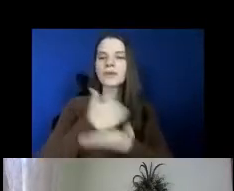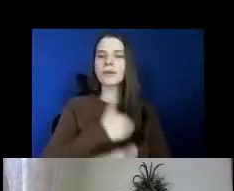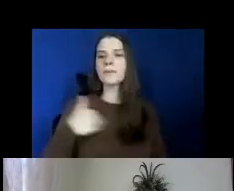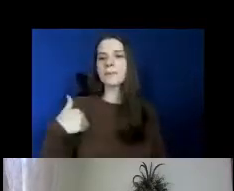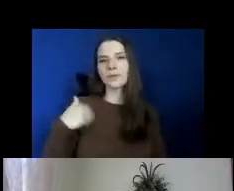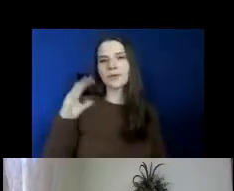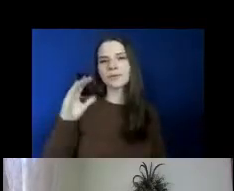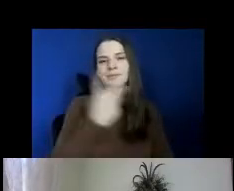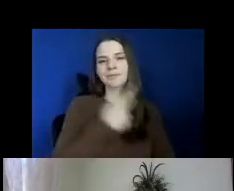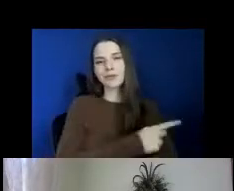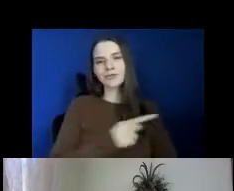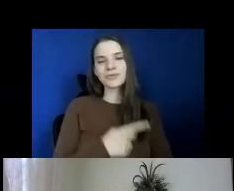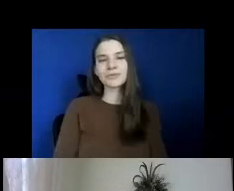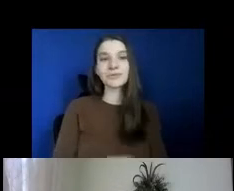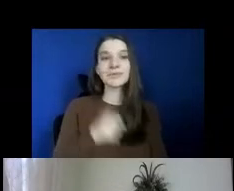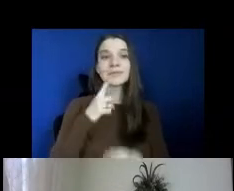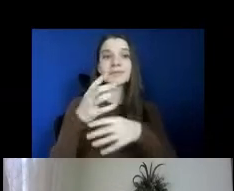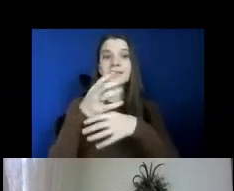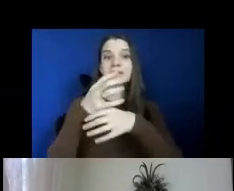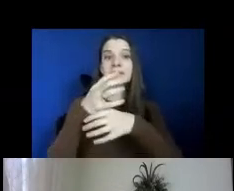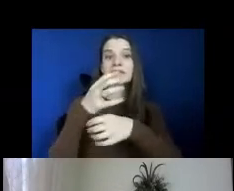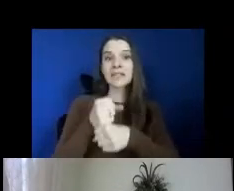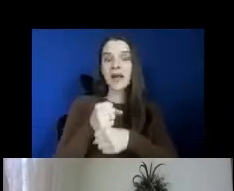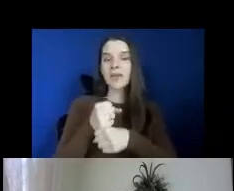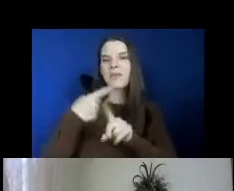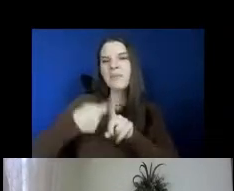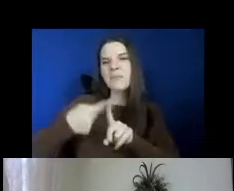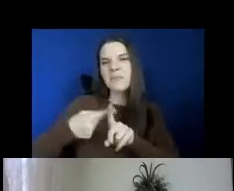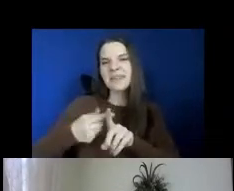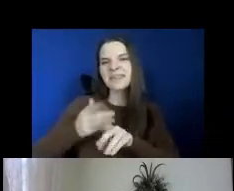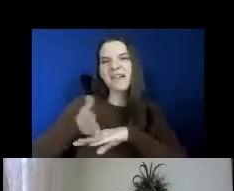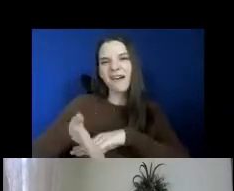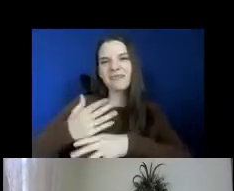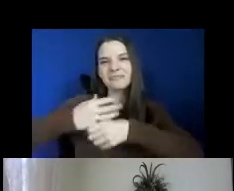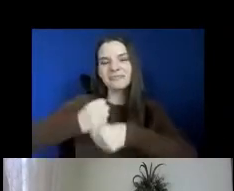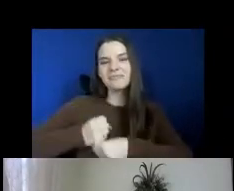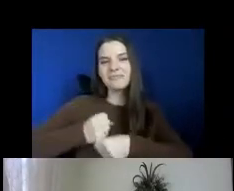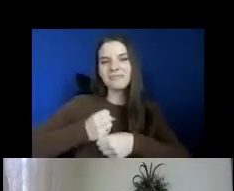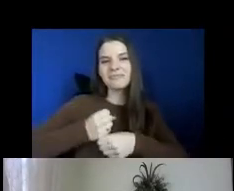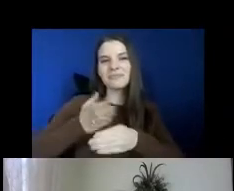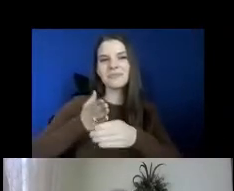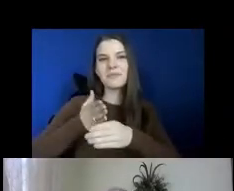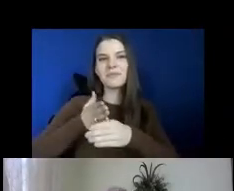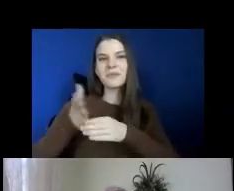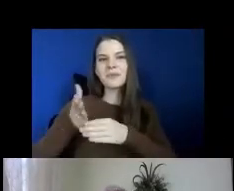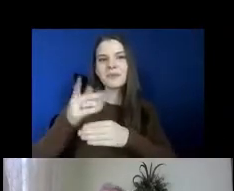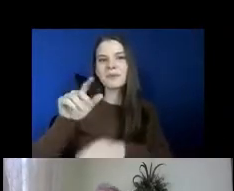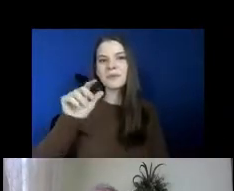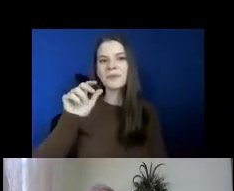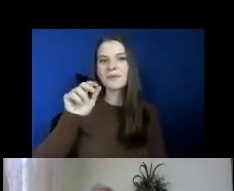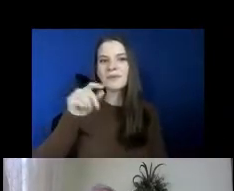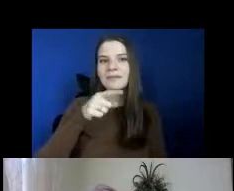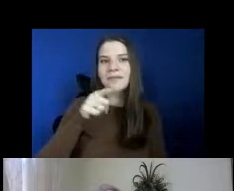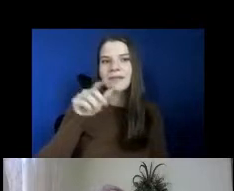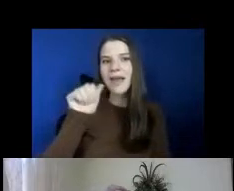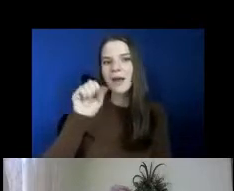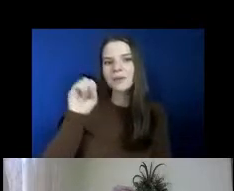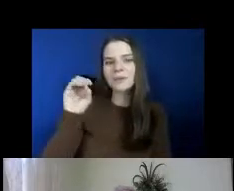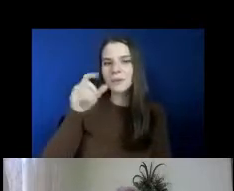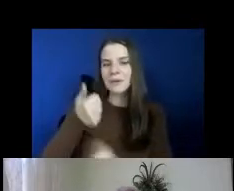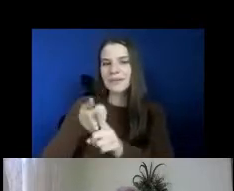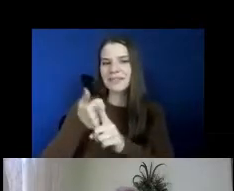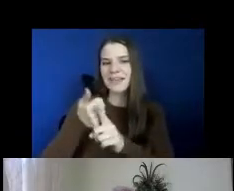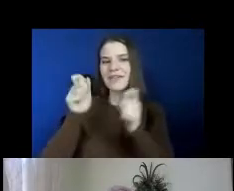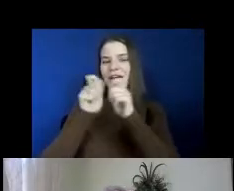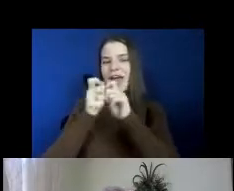And then this was summarized several months later through the Annals of Surgical Oncology editors, where